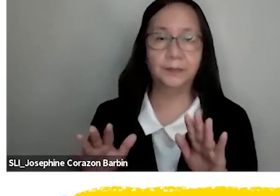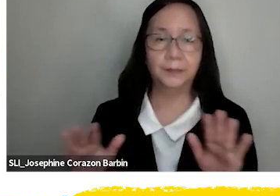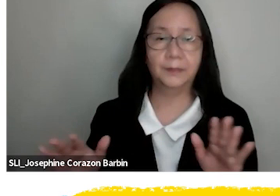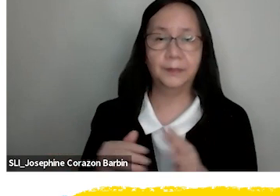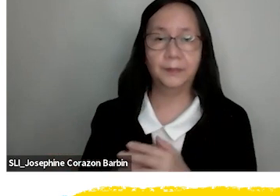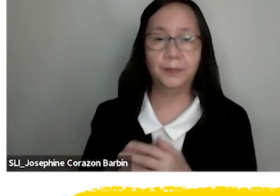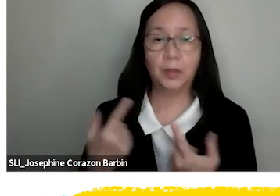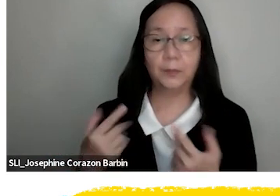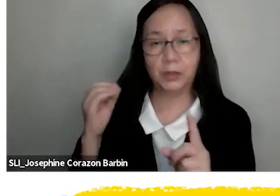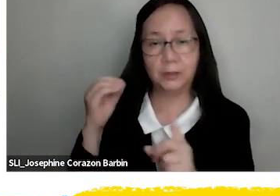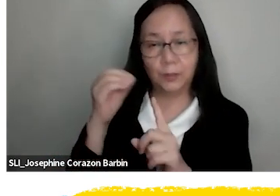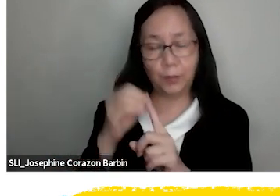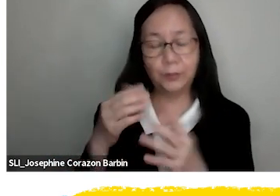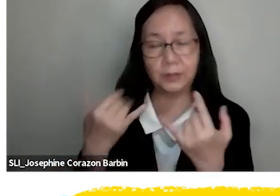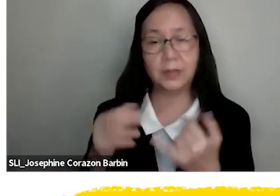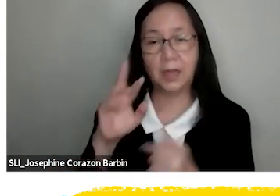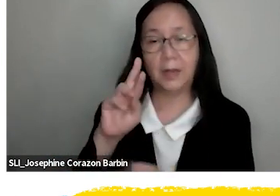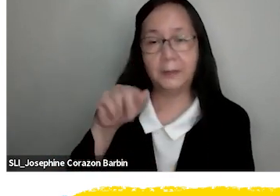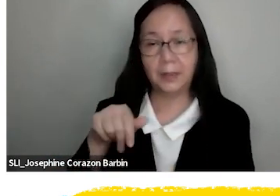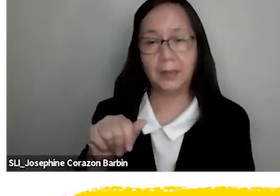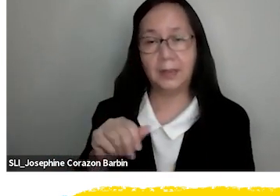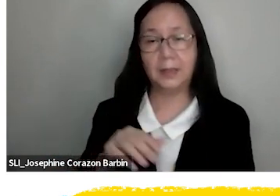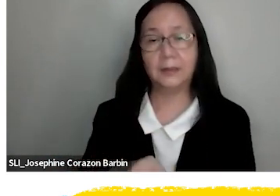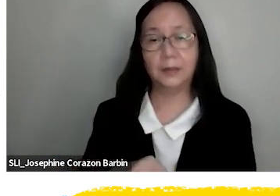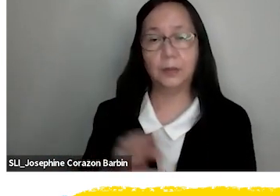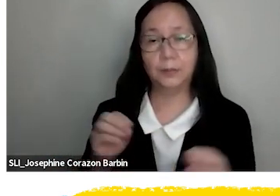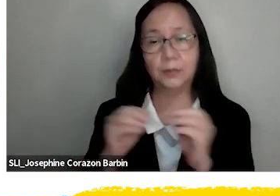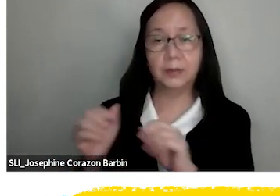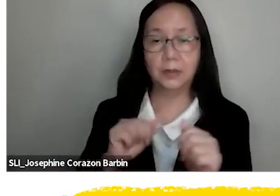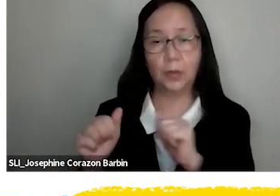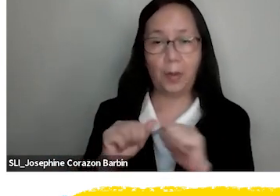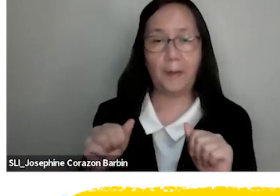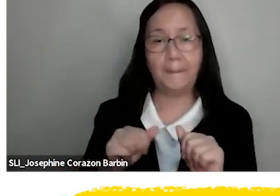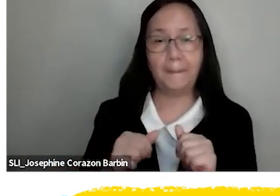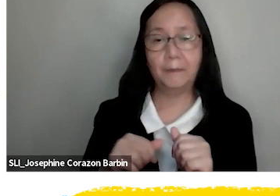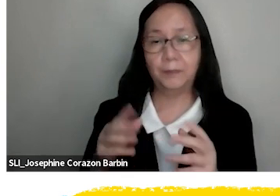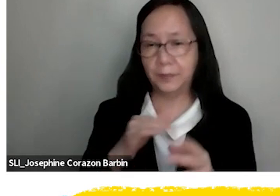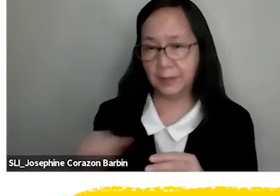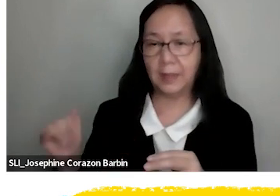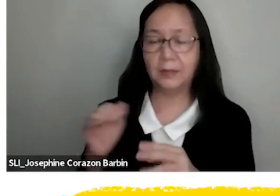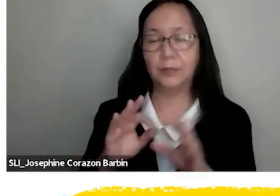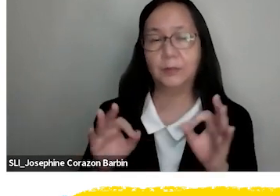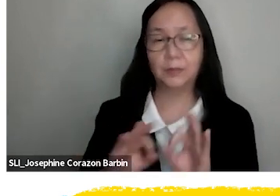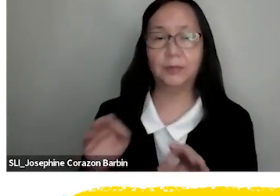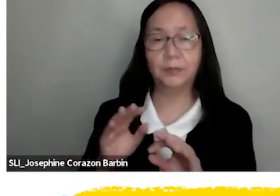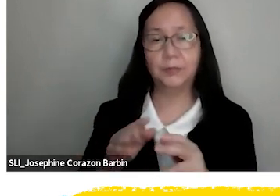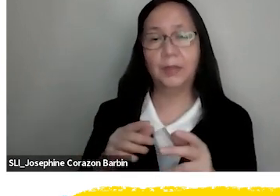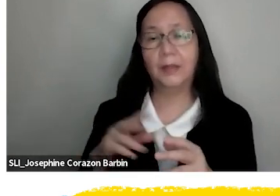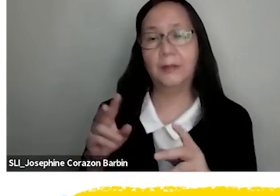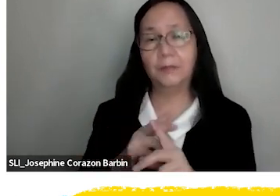the objective of this RPA are to accelerate action to end all forms of online exploitation and abuse of ASEAN